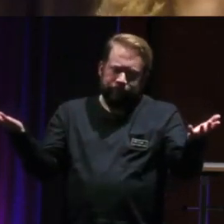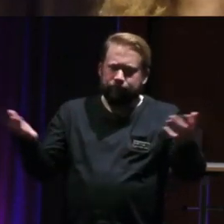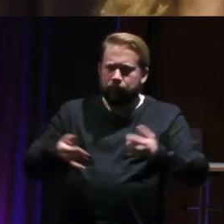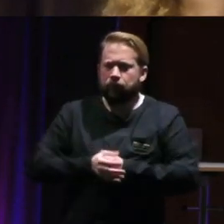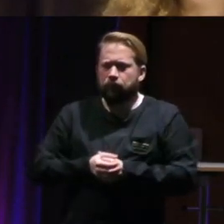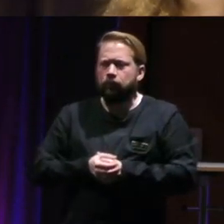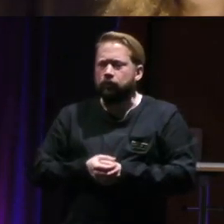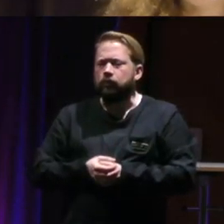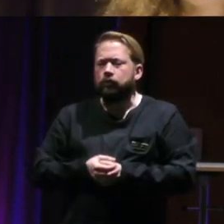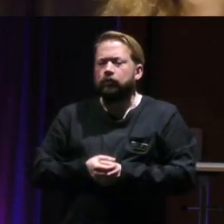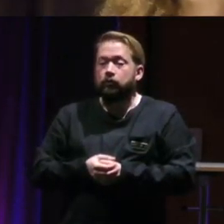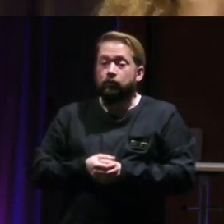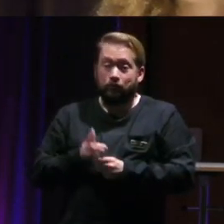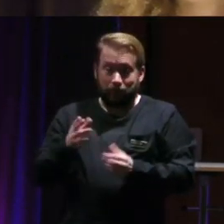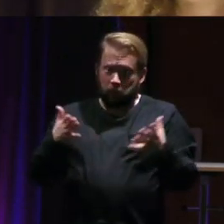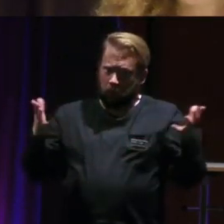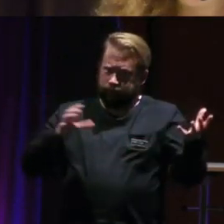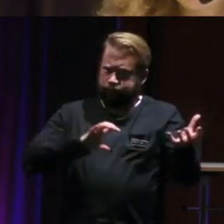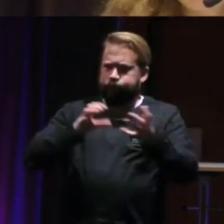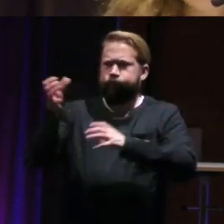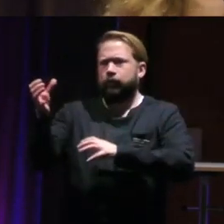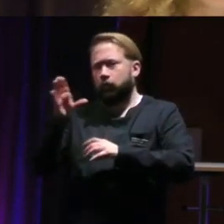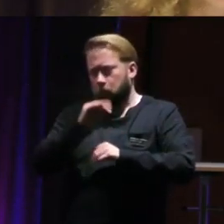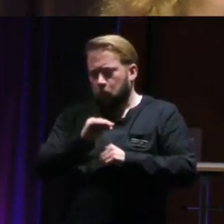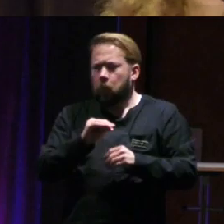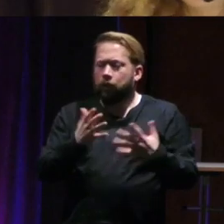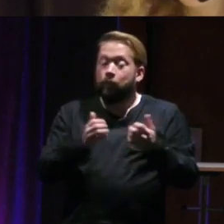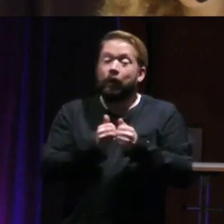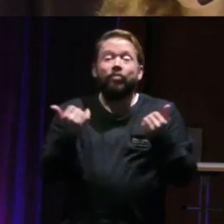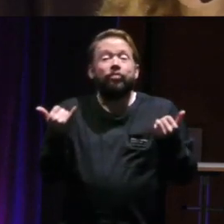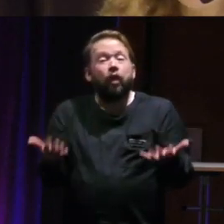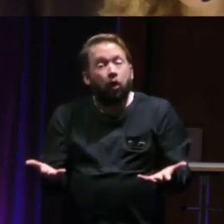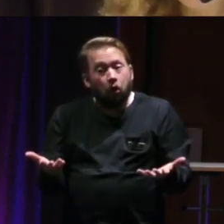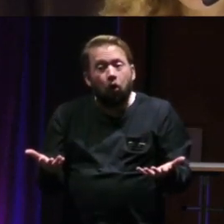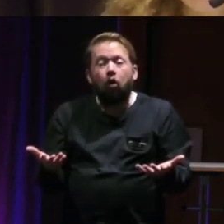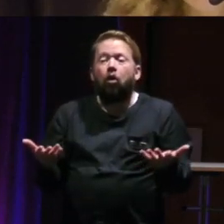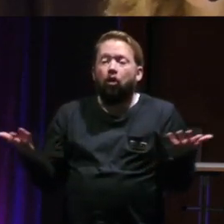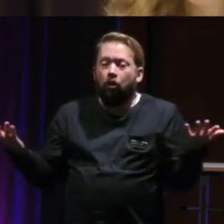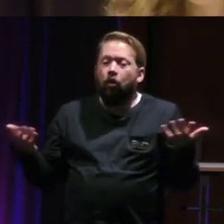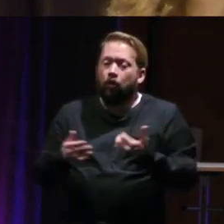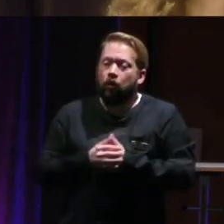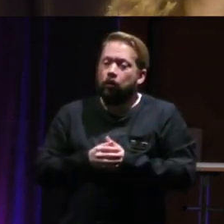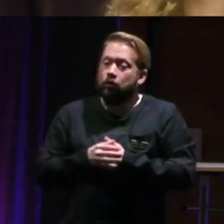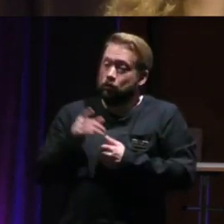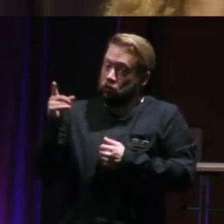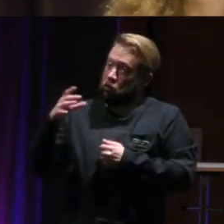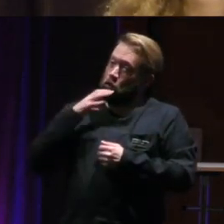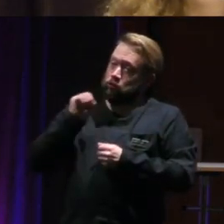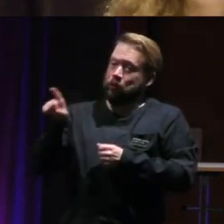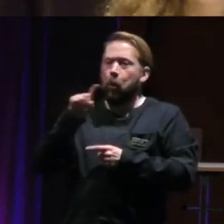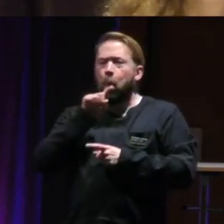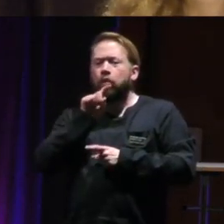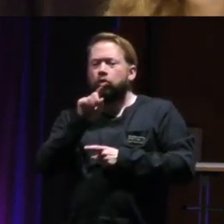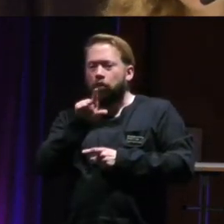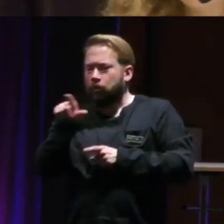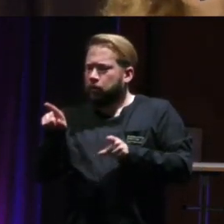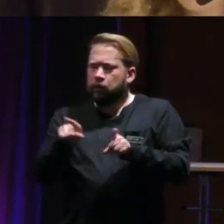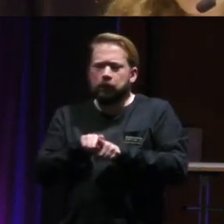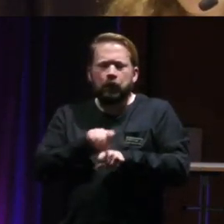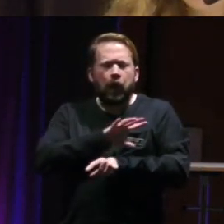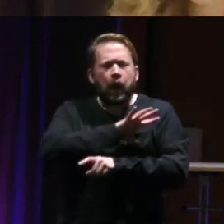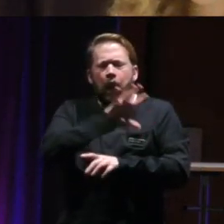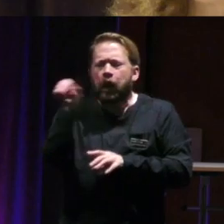kind of a big scandal that time. But now in Russia, they open criminal cases like this almost every week. Mm-hmm. So it